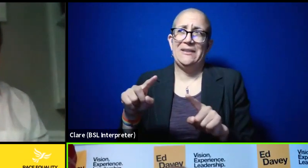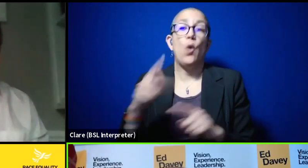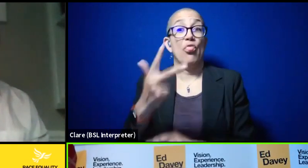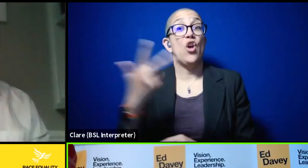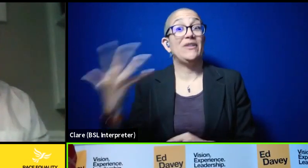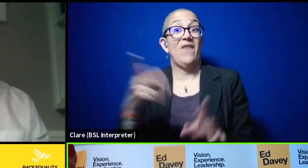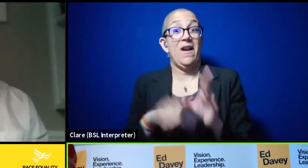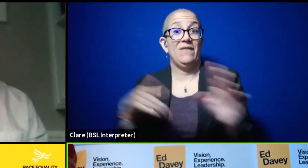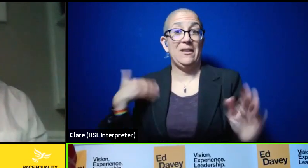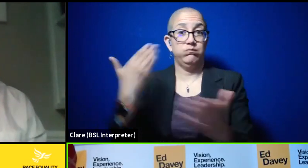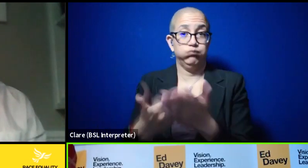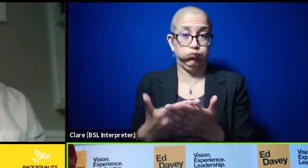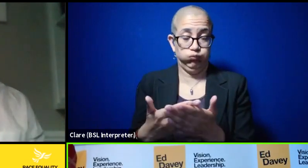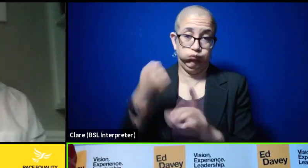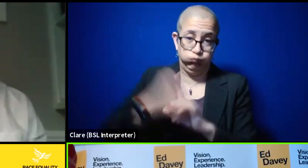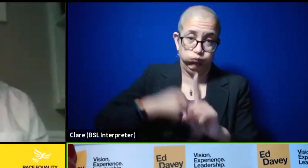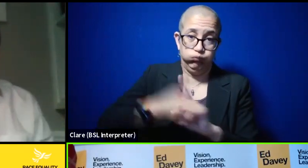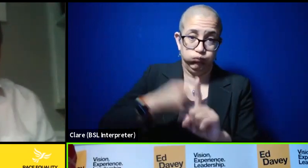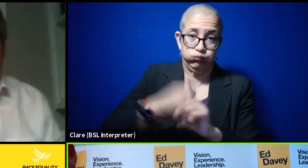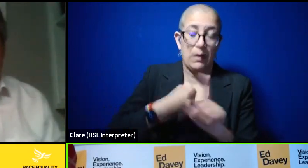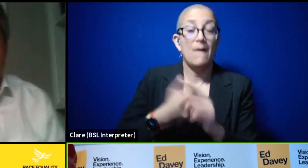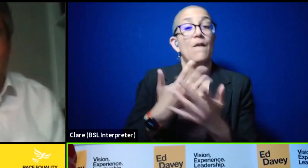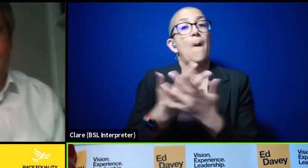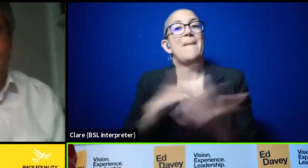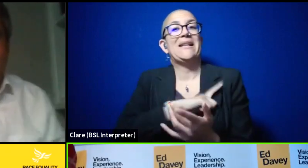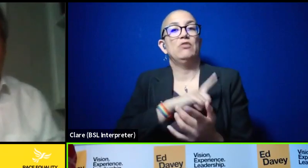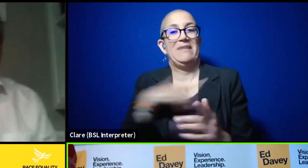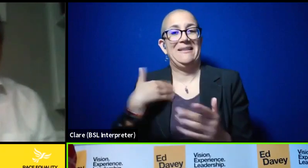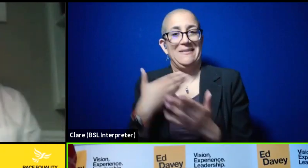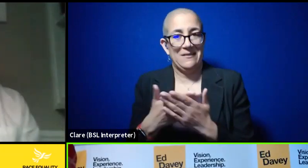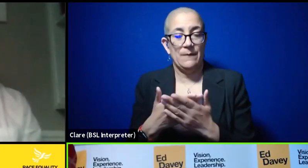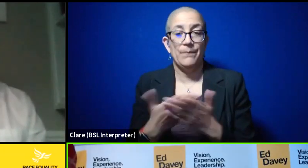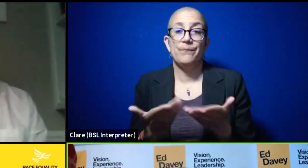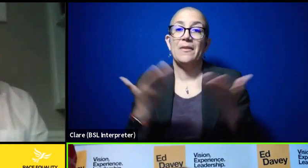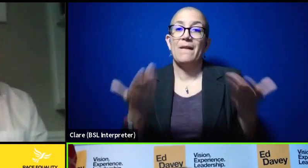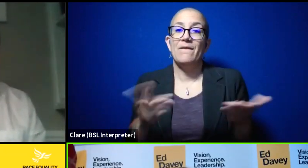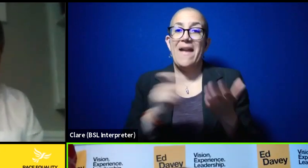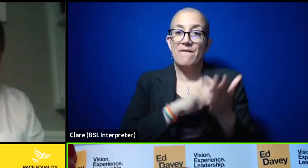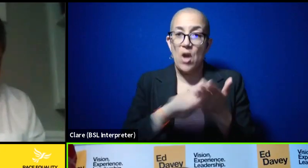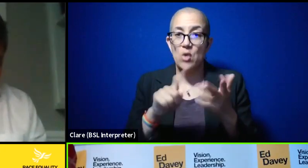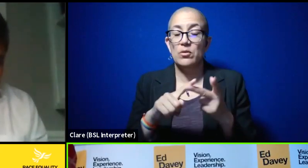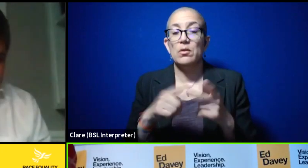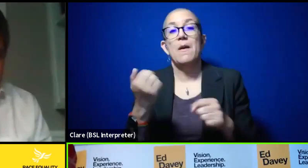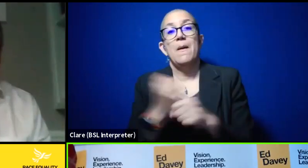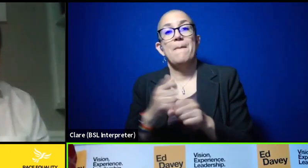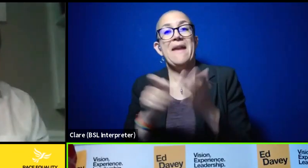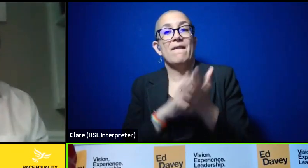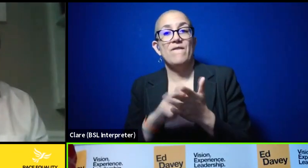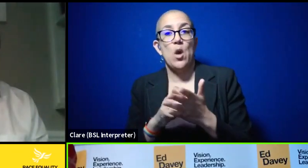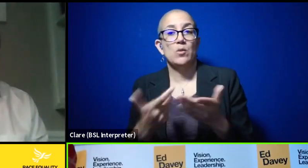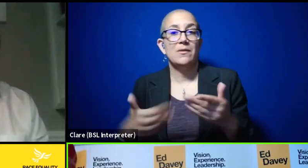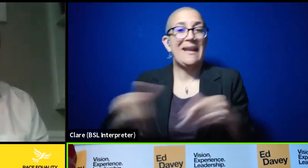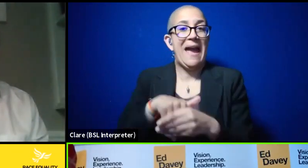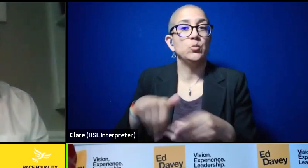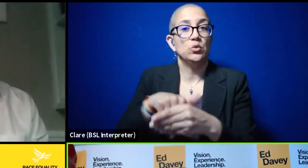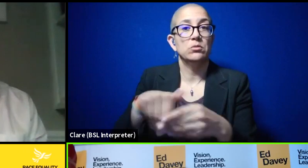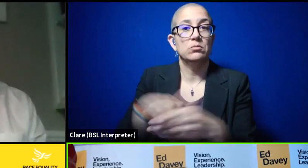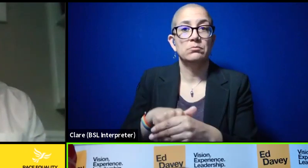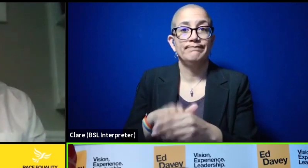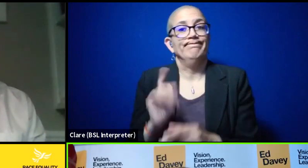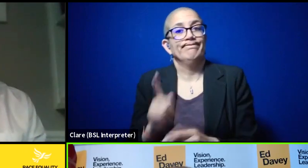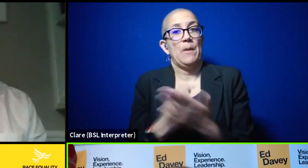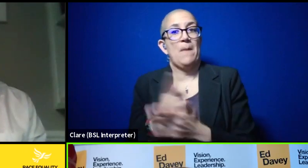years, for many reasons. Fair votes and make votes count is what it's all about. And I